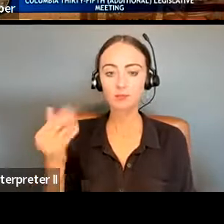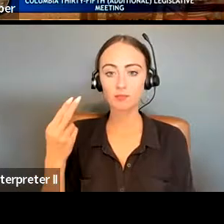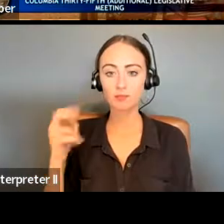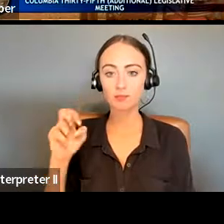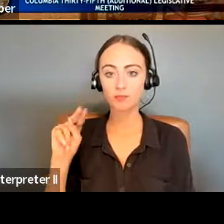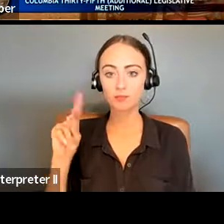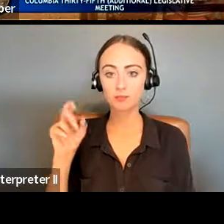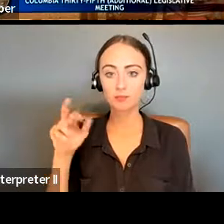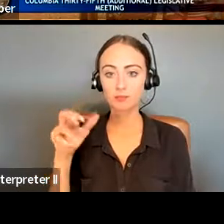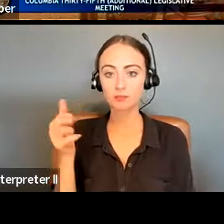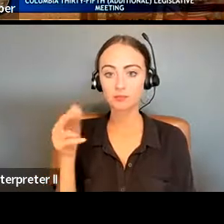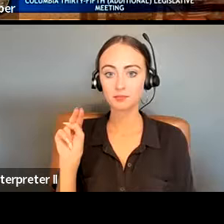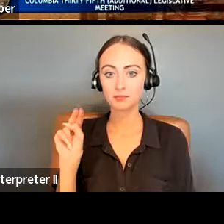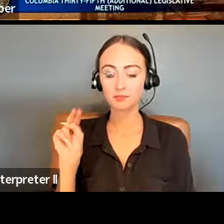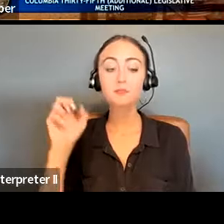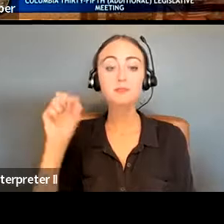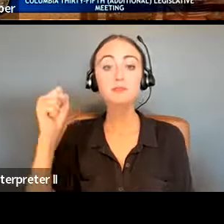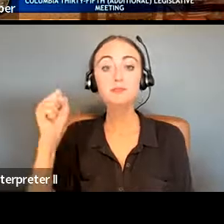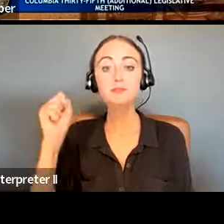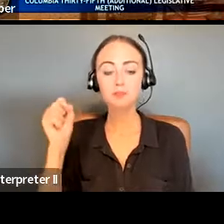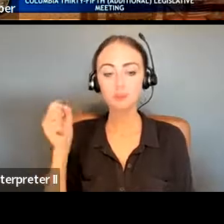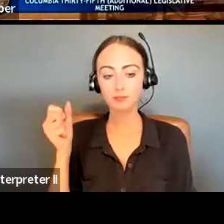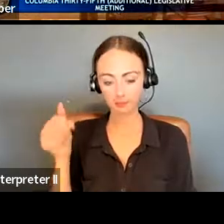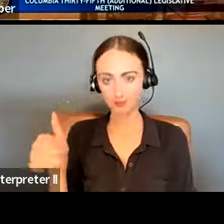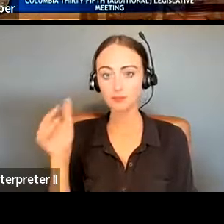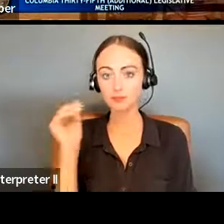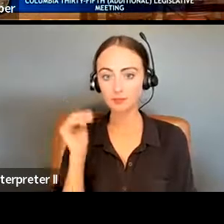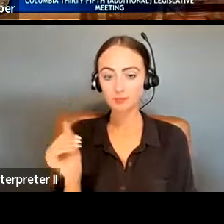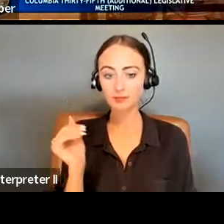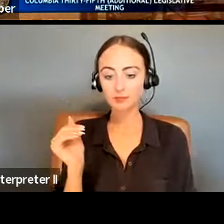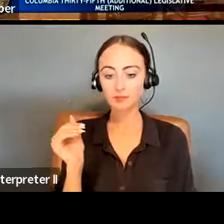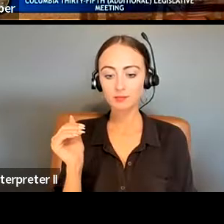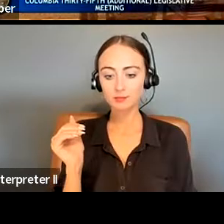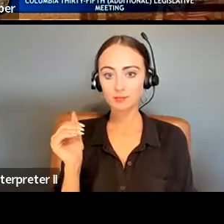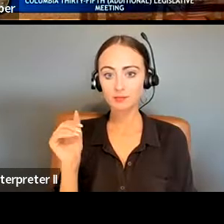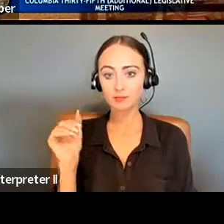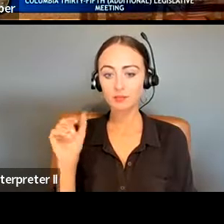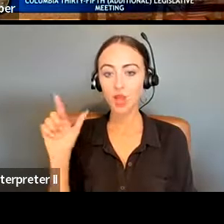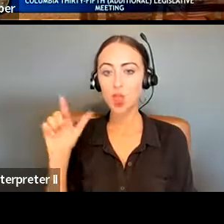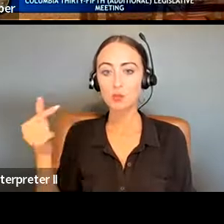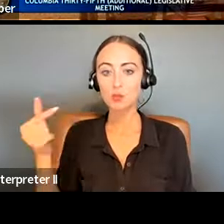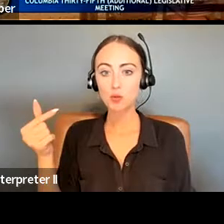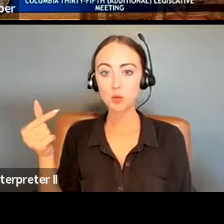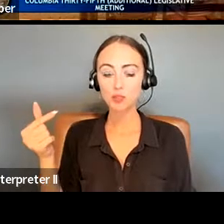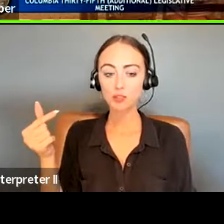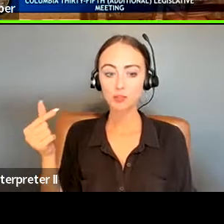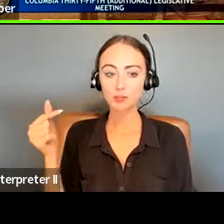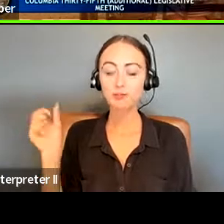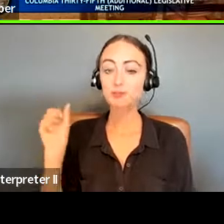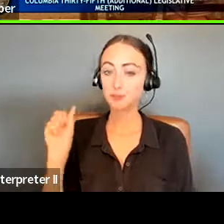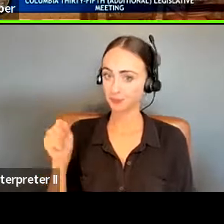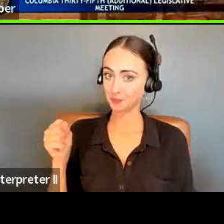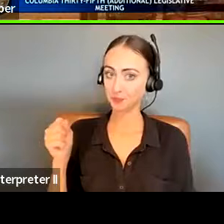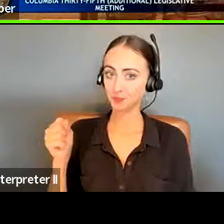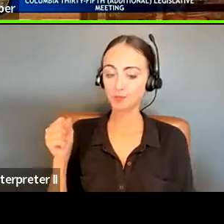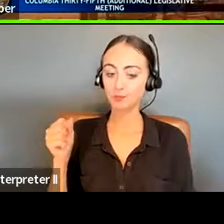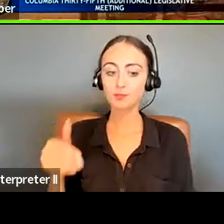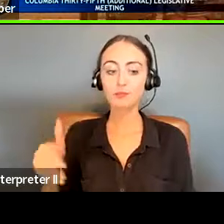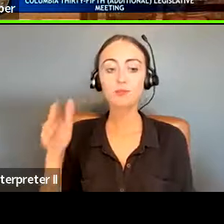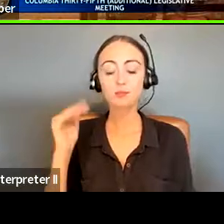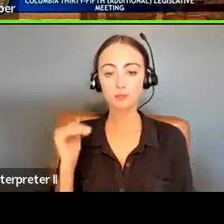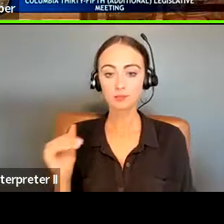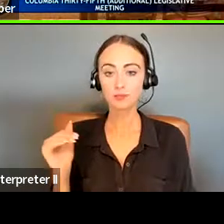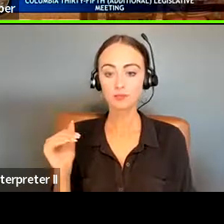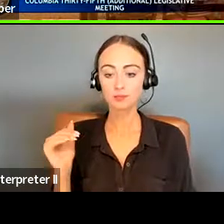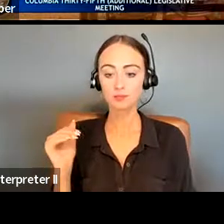Henderson? Yes. Councilmember Henderson votes yes. Councilmember Lewis George? Yes. Lewis George